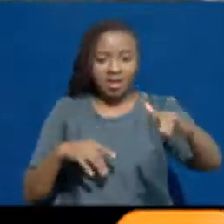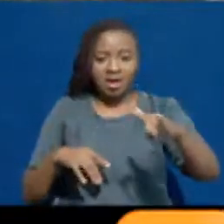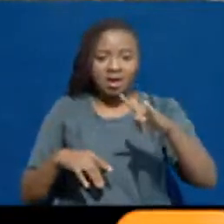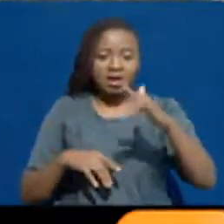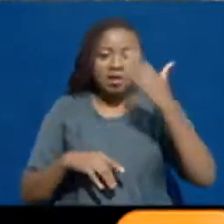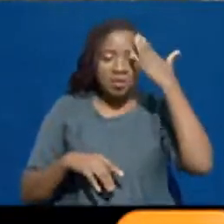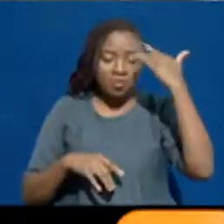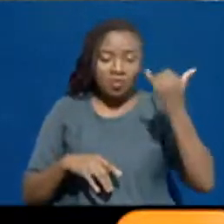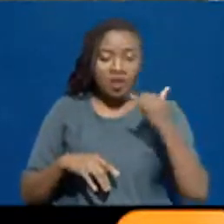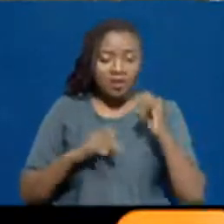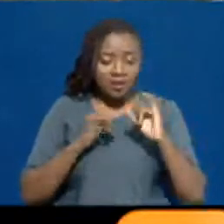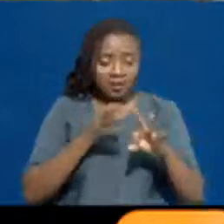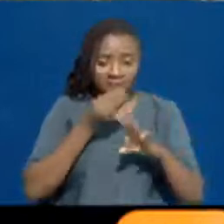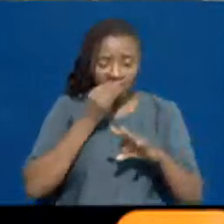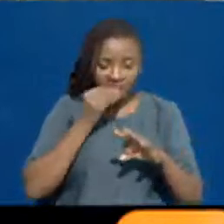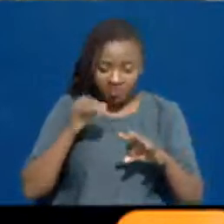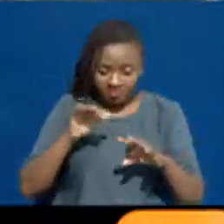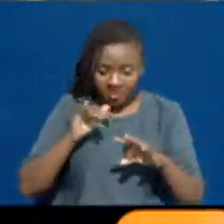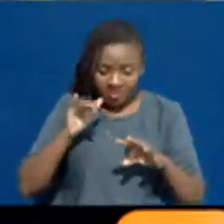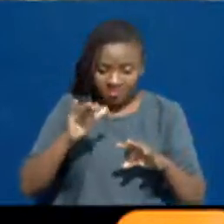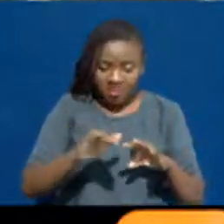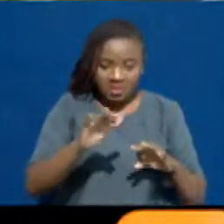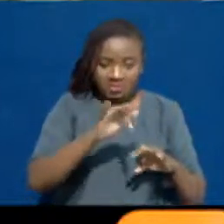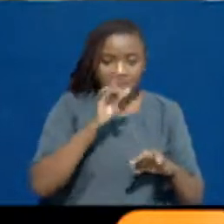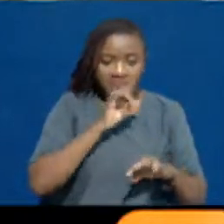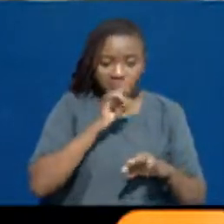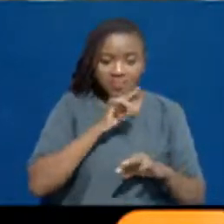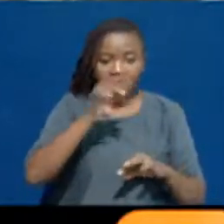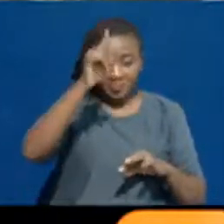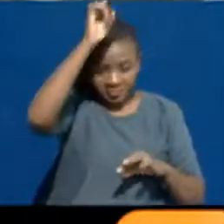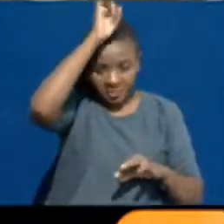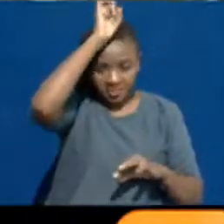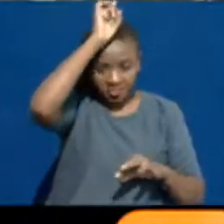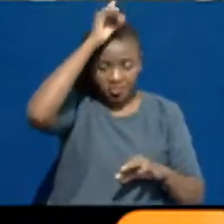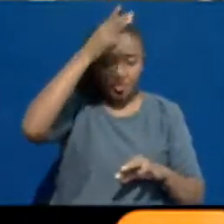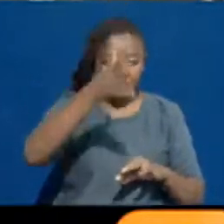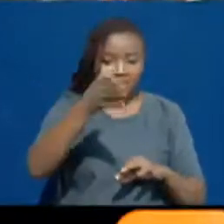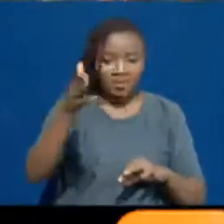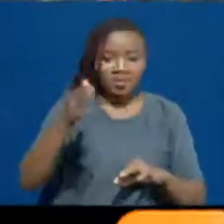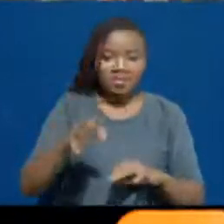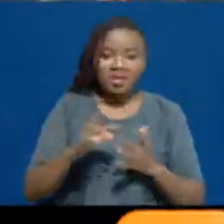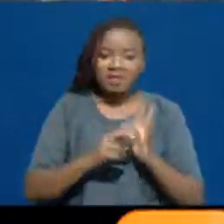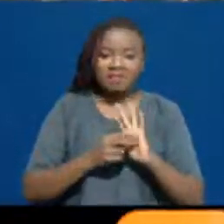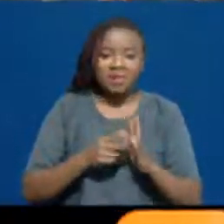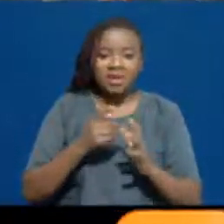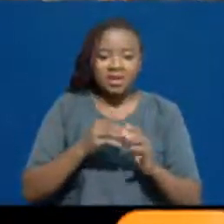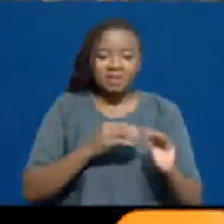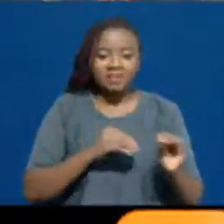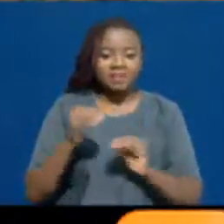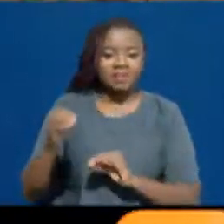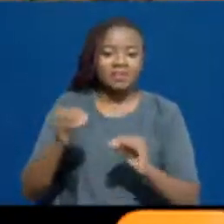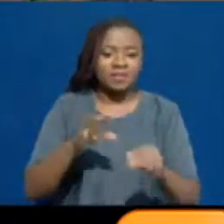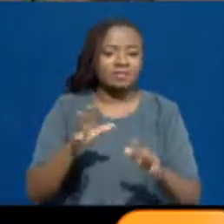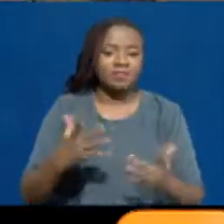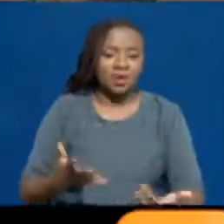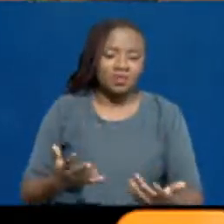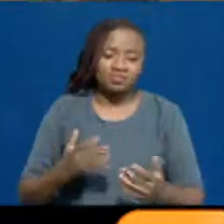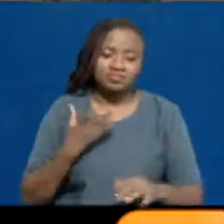in major towns, the places most affected are rural, and you can't move these people out. So